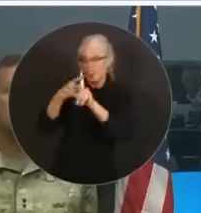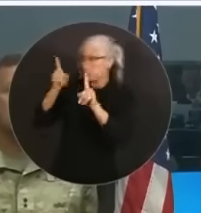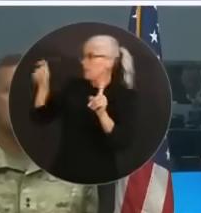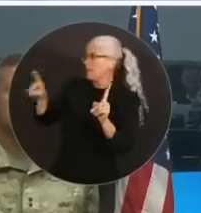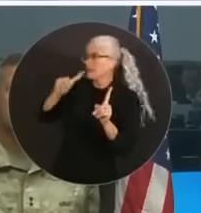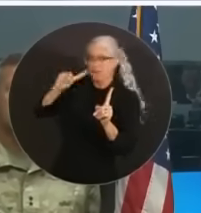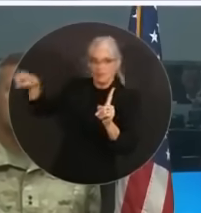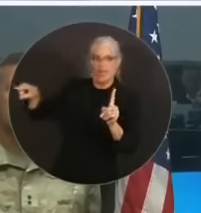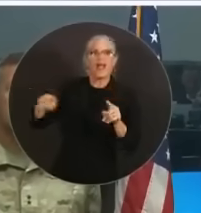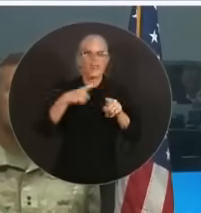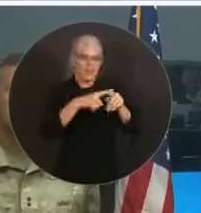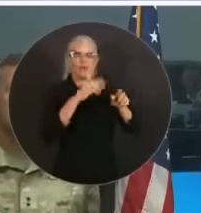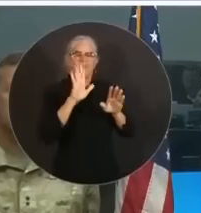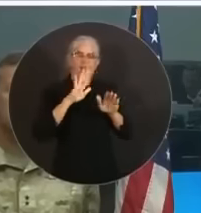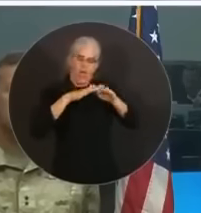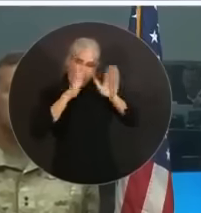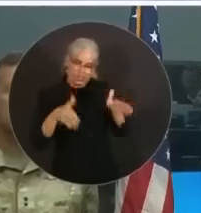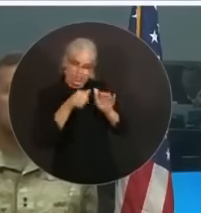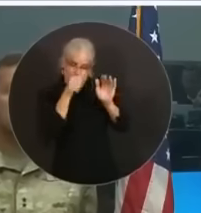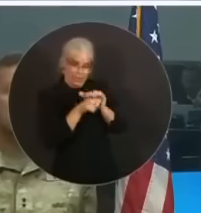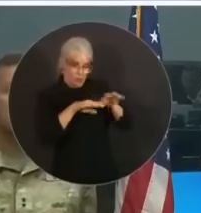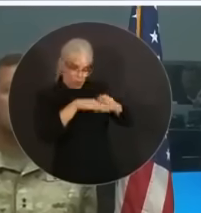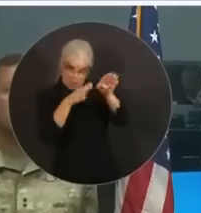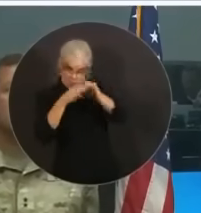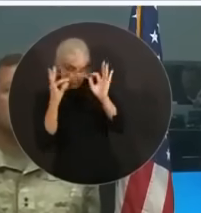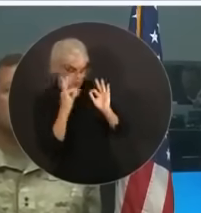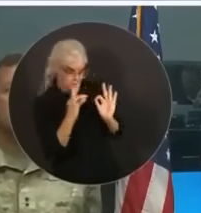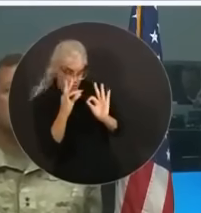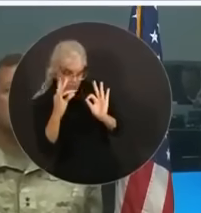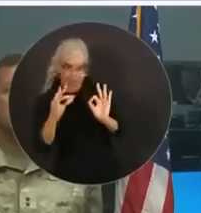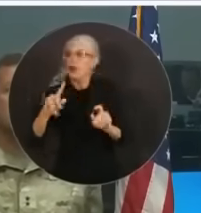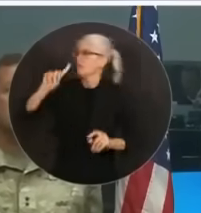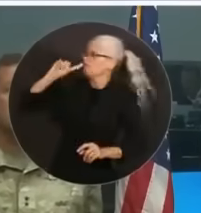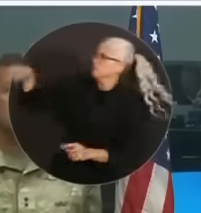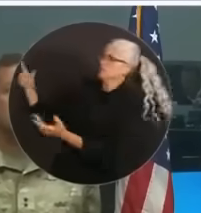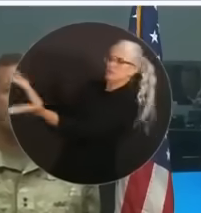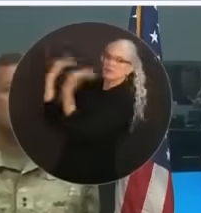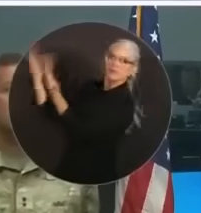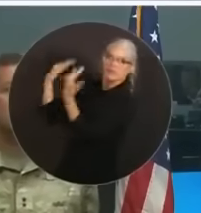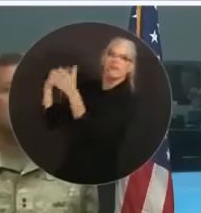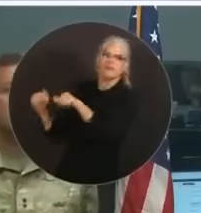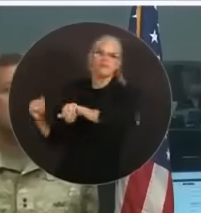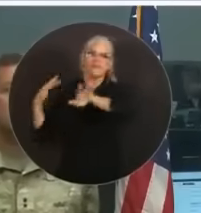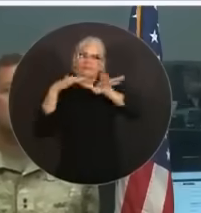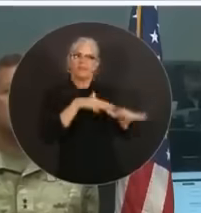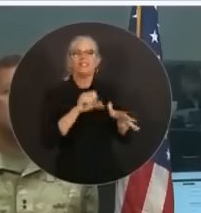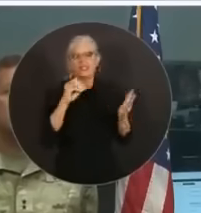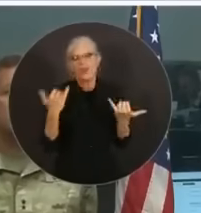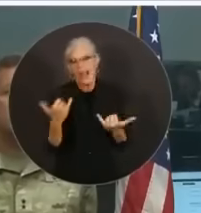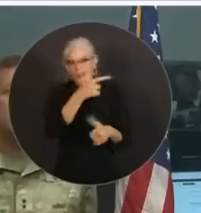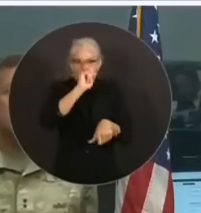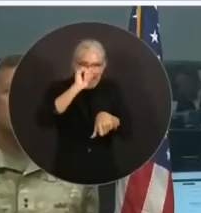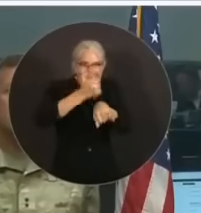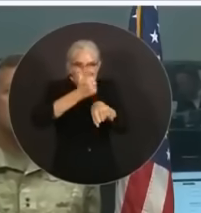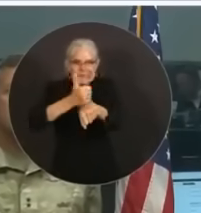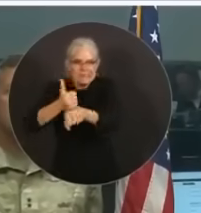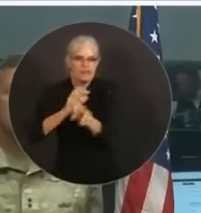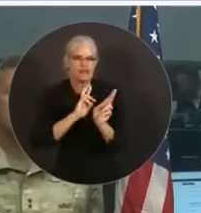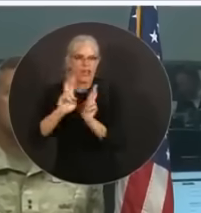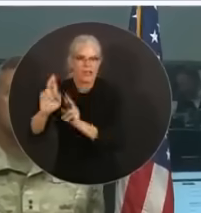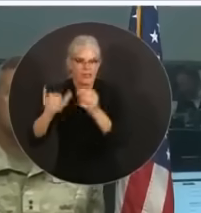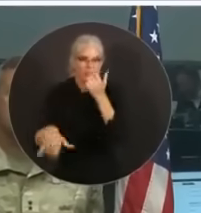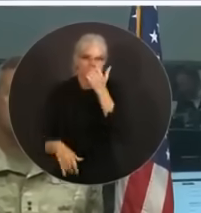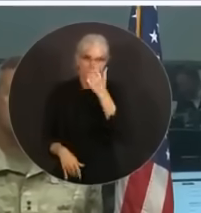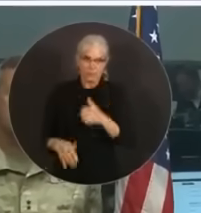before. So make sure that you're following the news coming out of your local county. But all